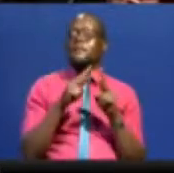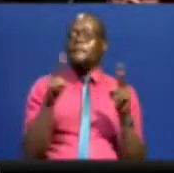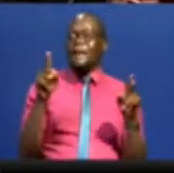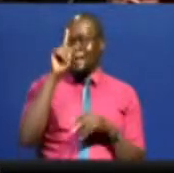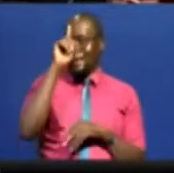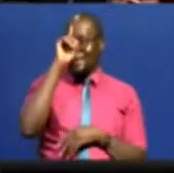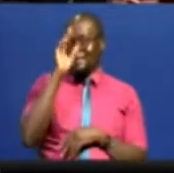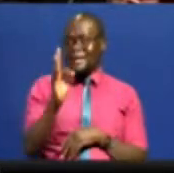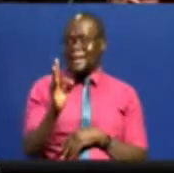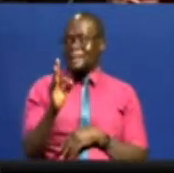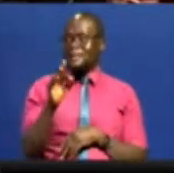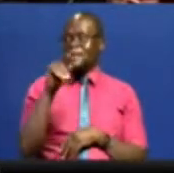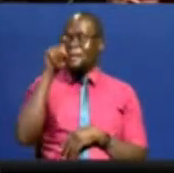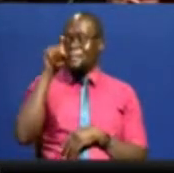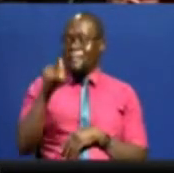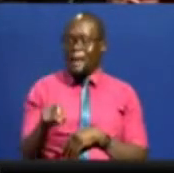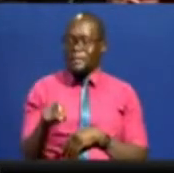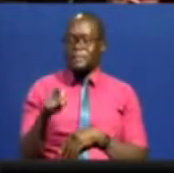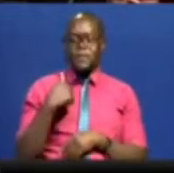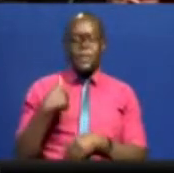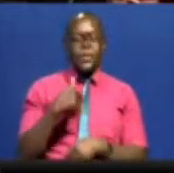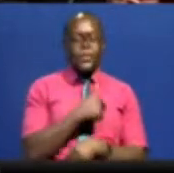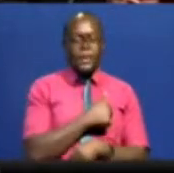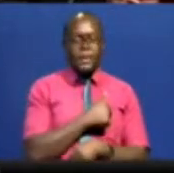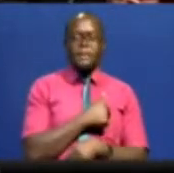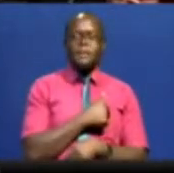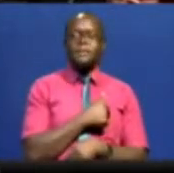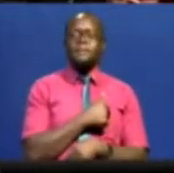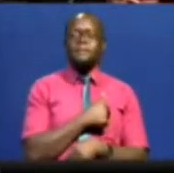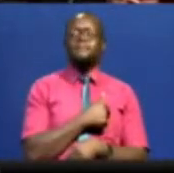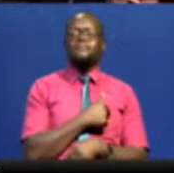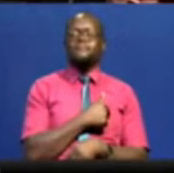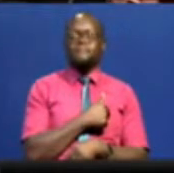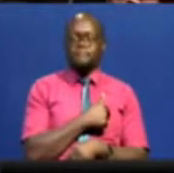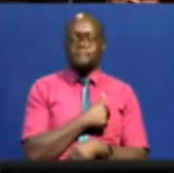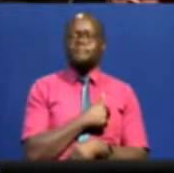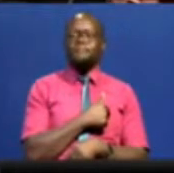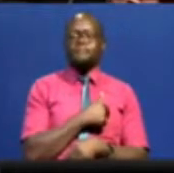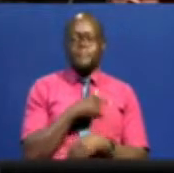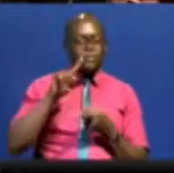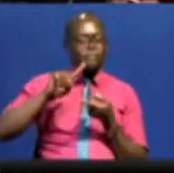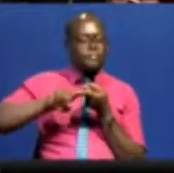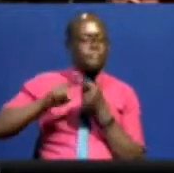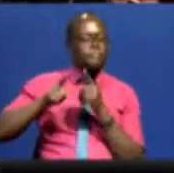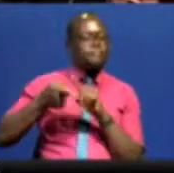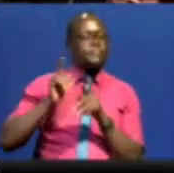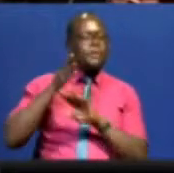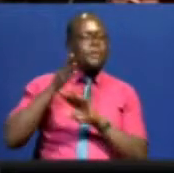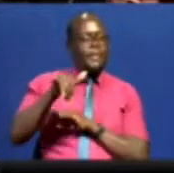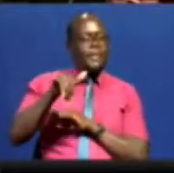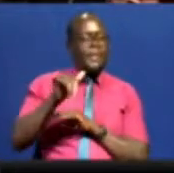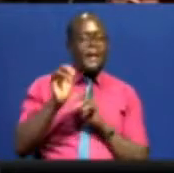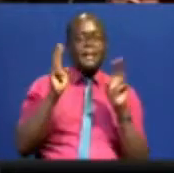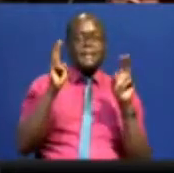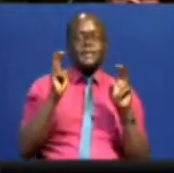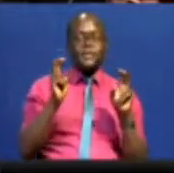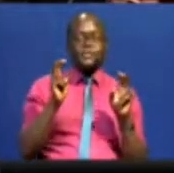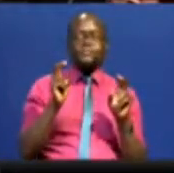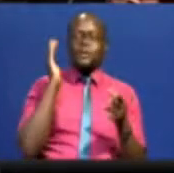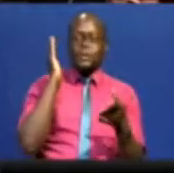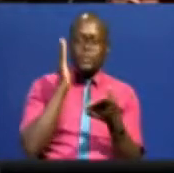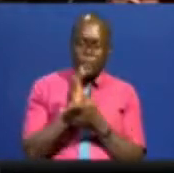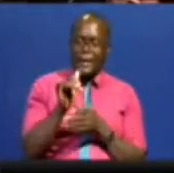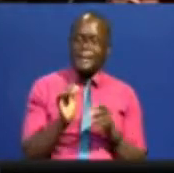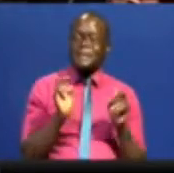serious that should warrant this House taking a moment to ponder over it. In fact, it's an